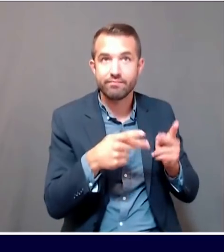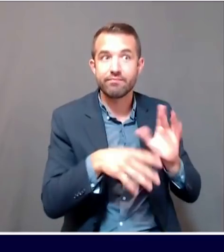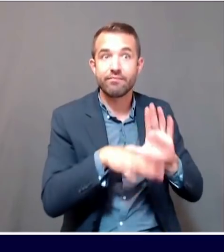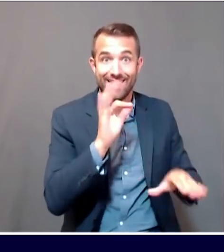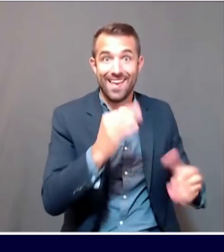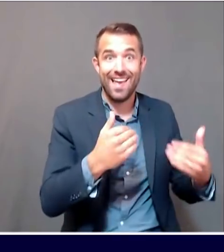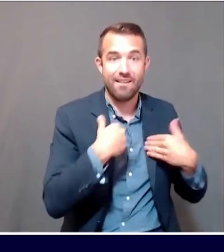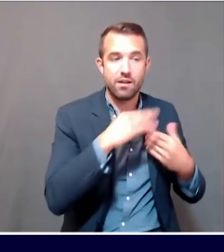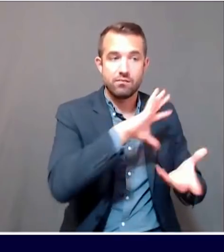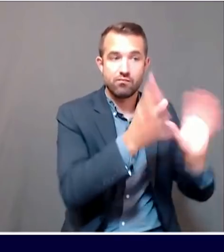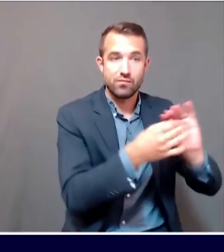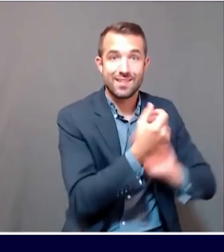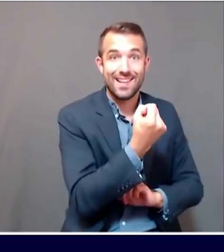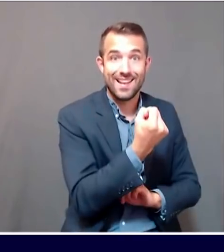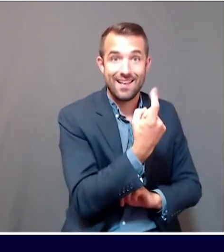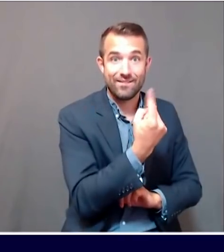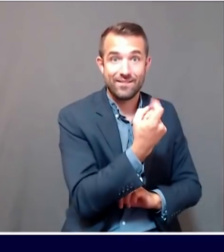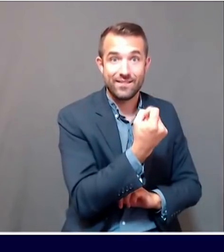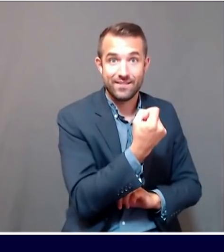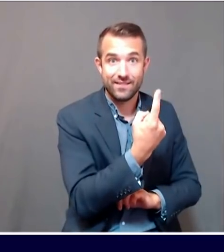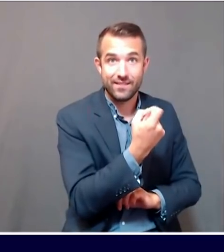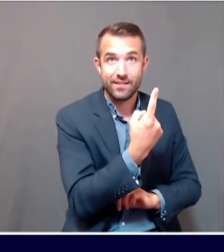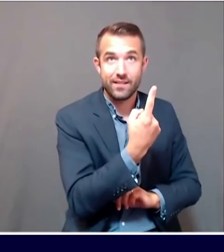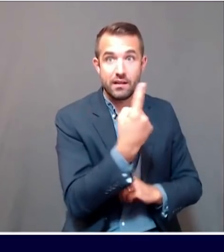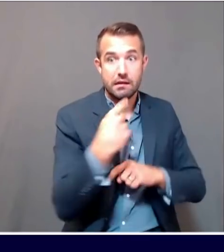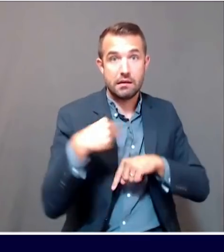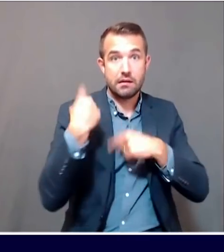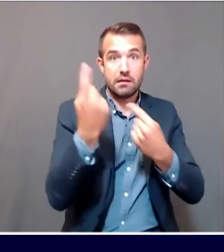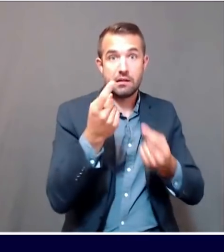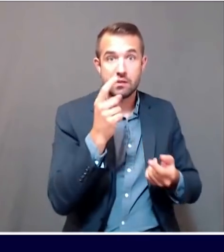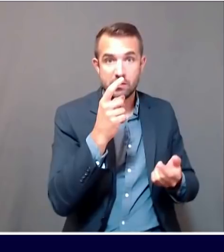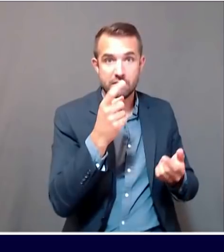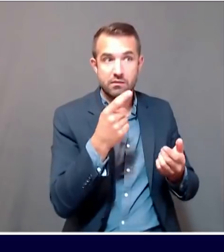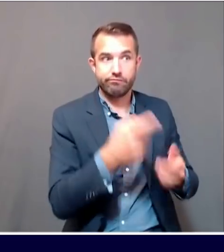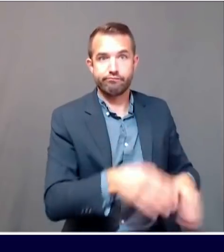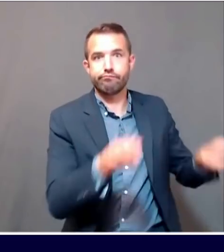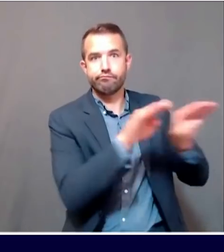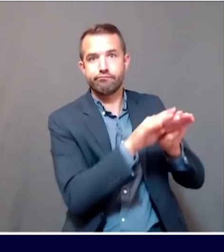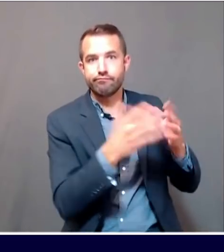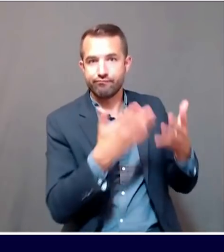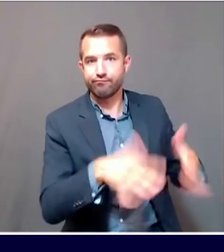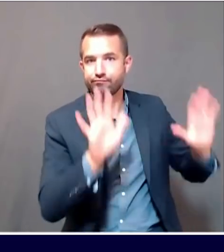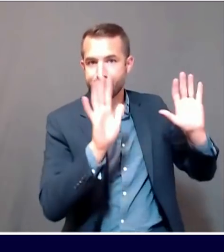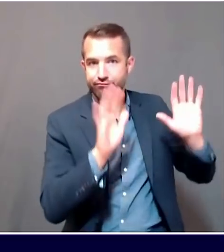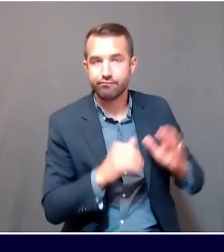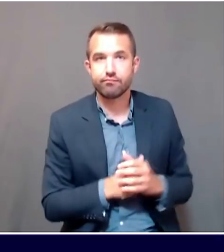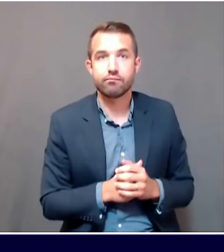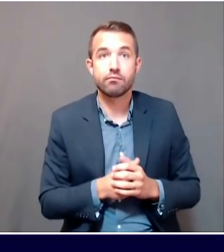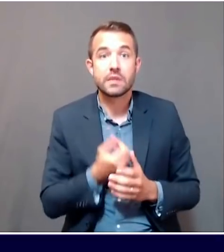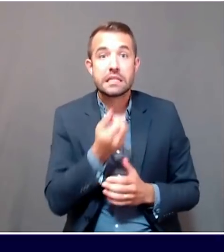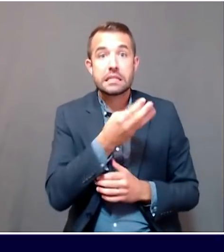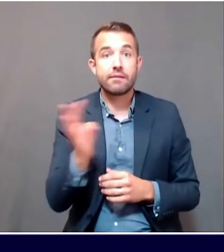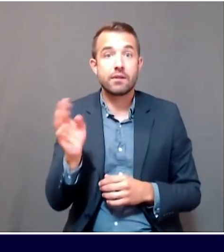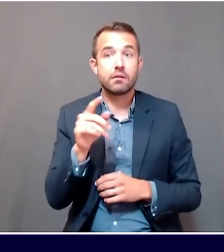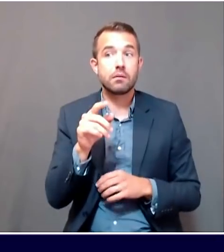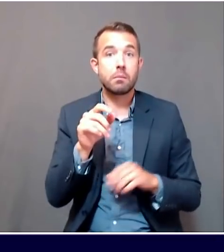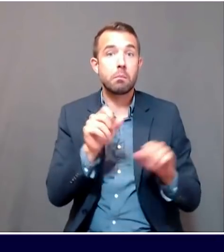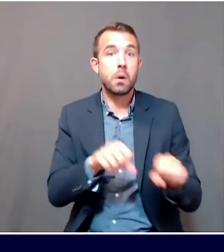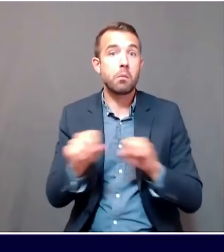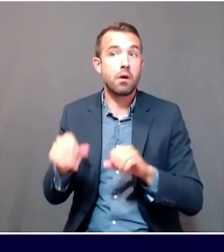associated with that facility. There are a number of pending and open outbreaks that we continue to remain involved